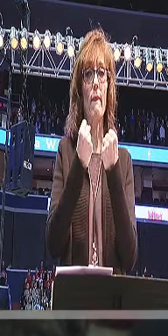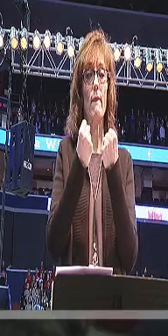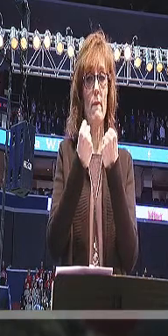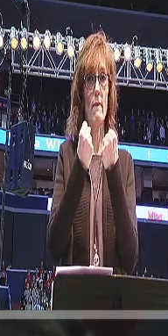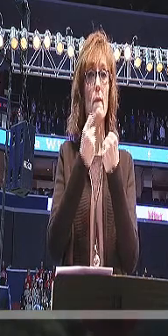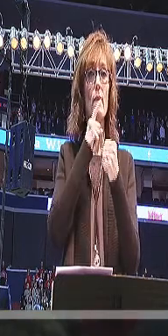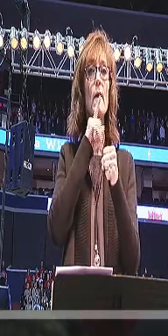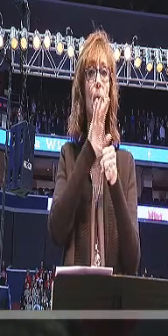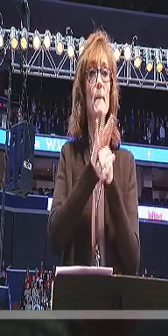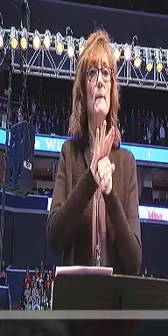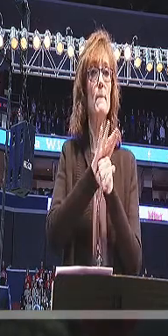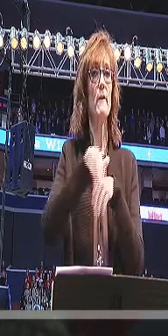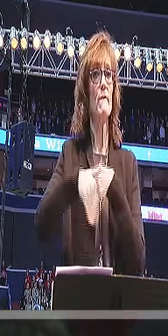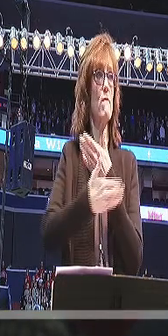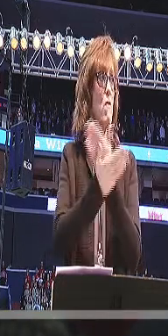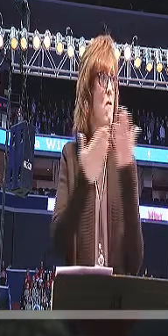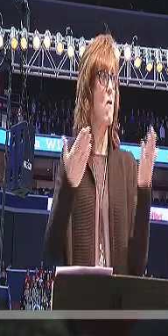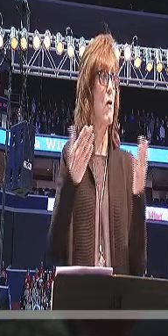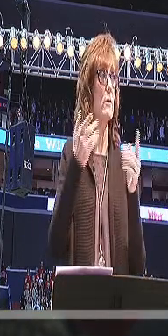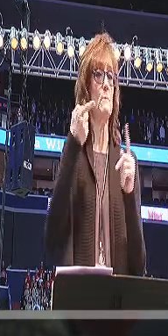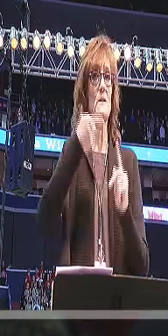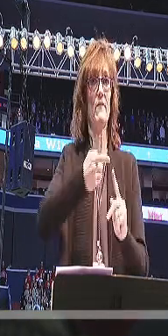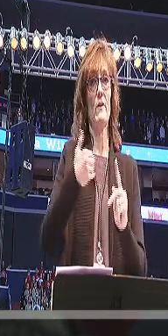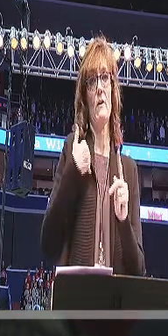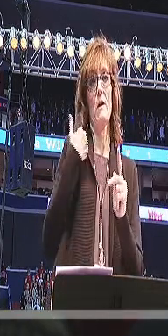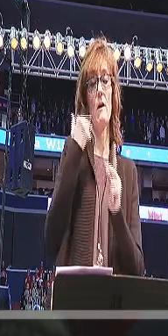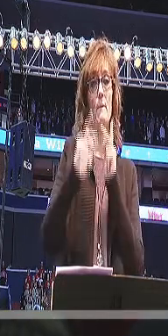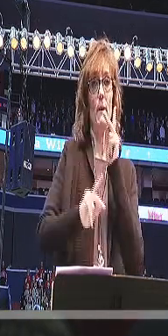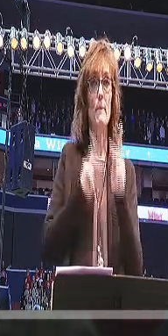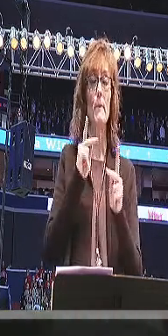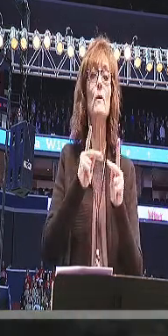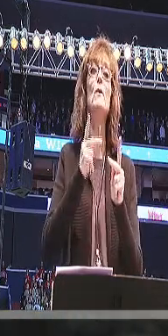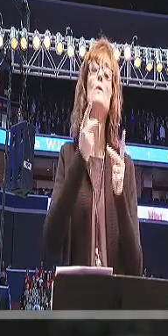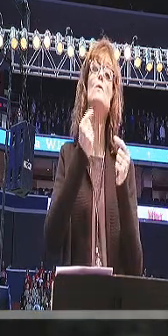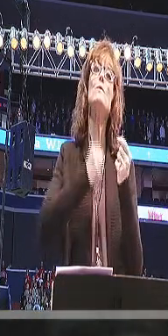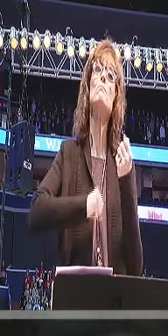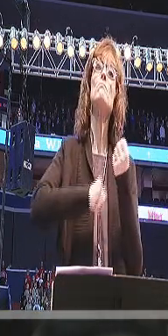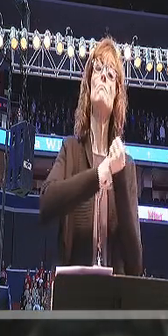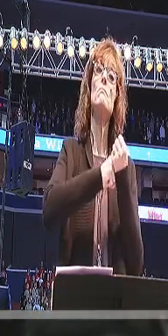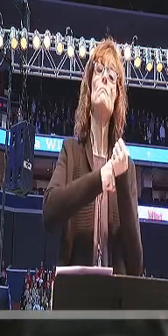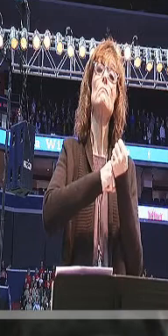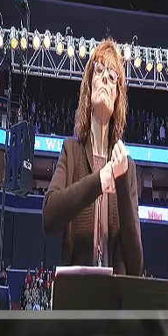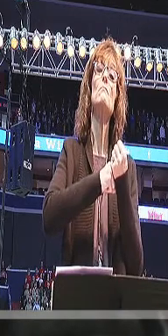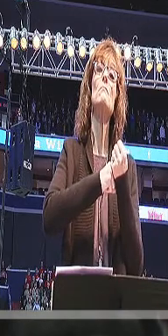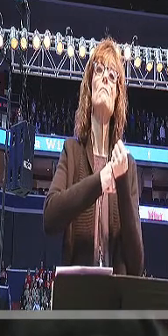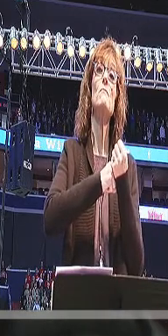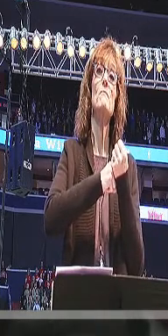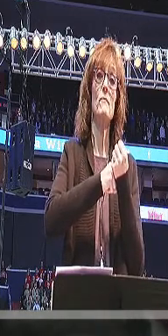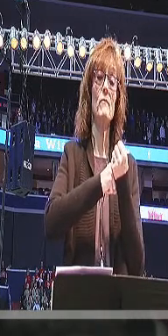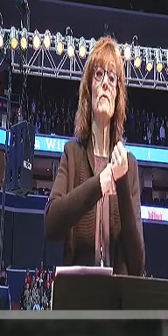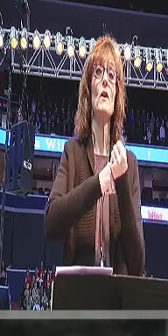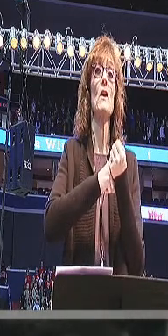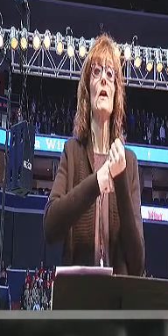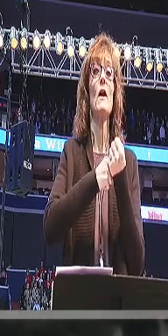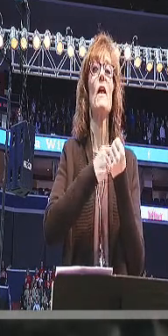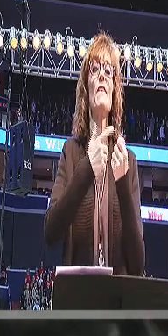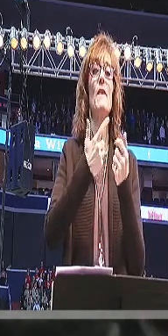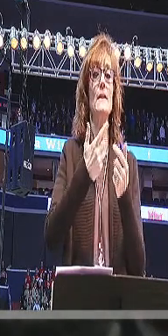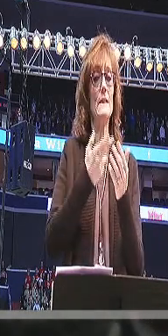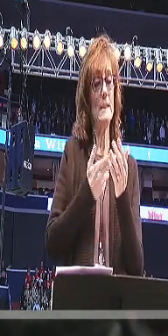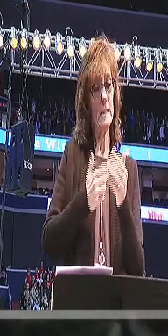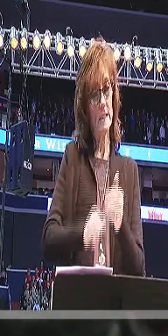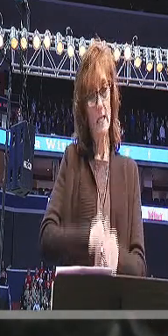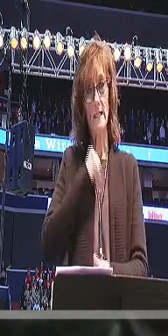young, to uphold the inviolable dignity of human life and to ensure